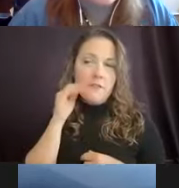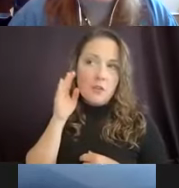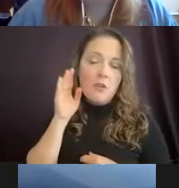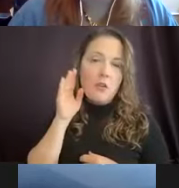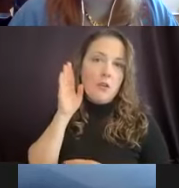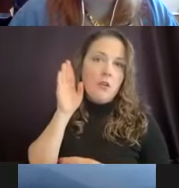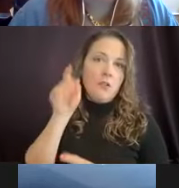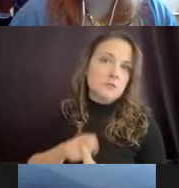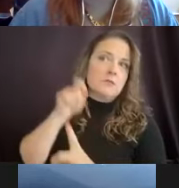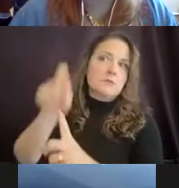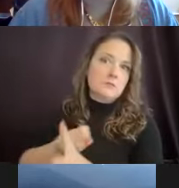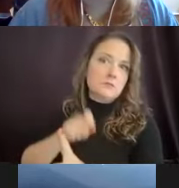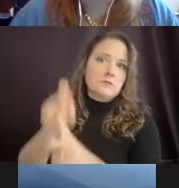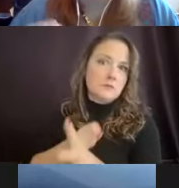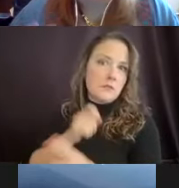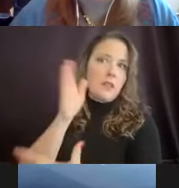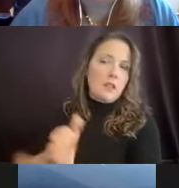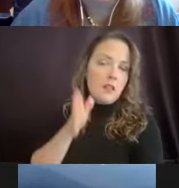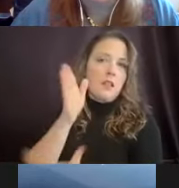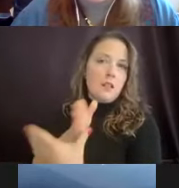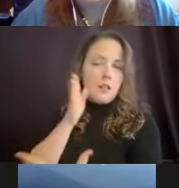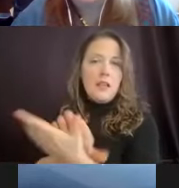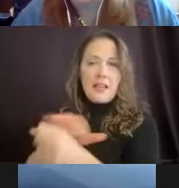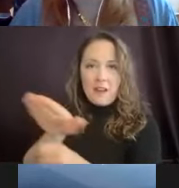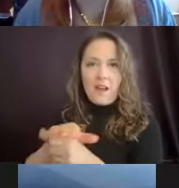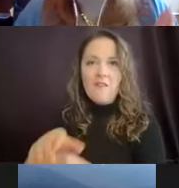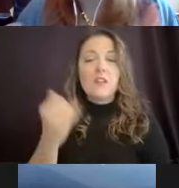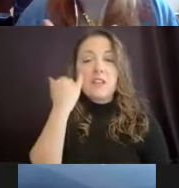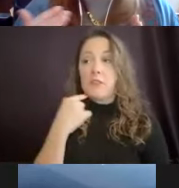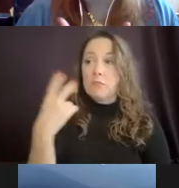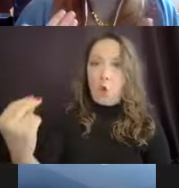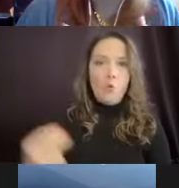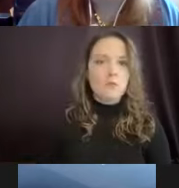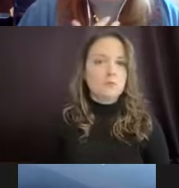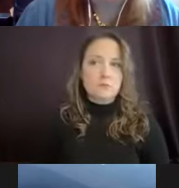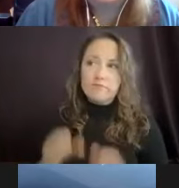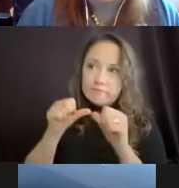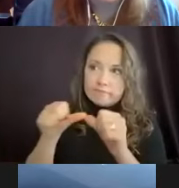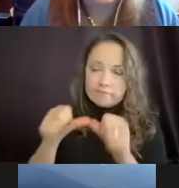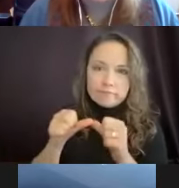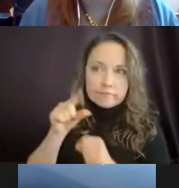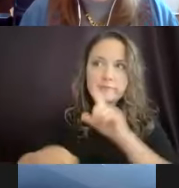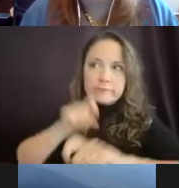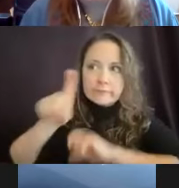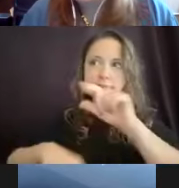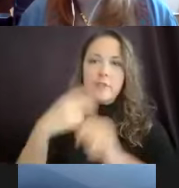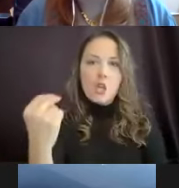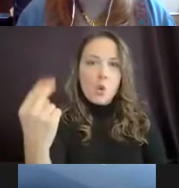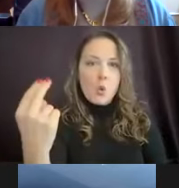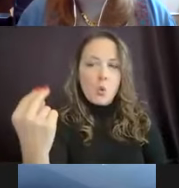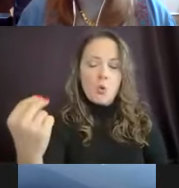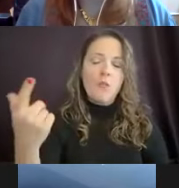sex with you, if they say no first and then you just keep badgering them until you wear them down and they say